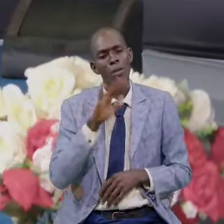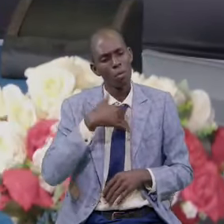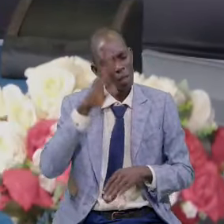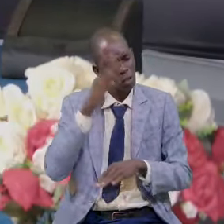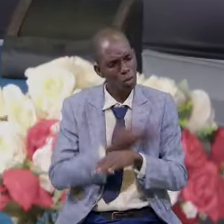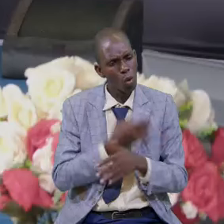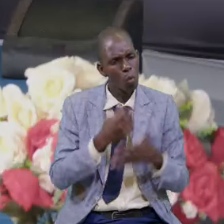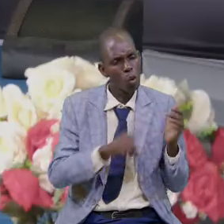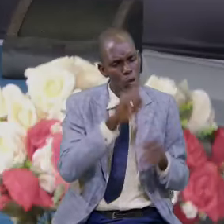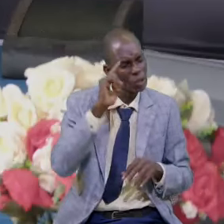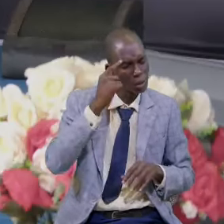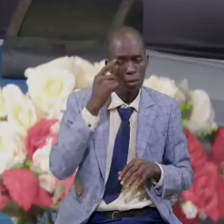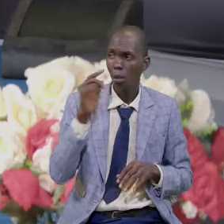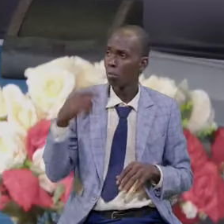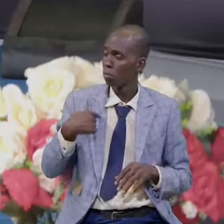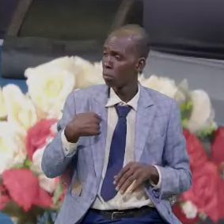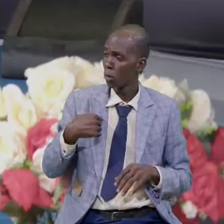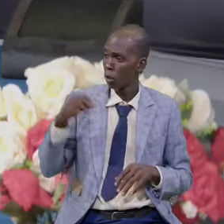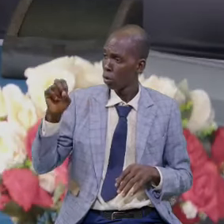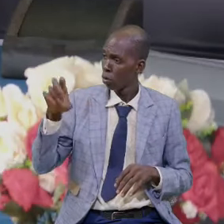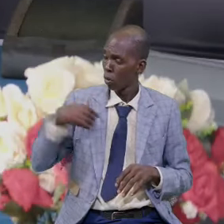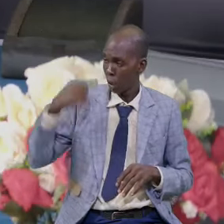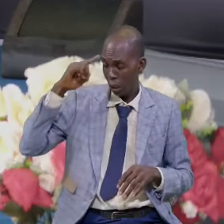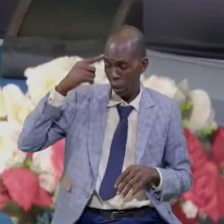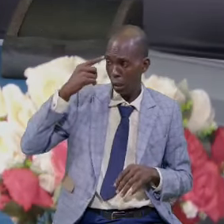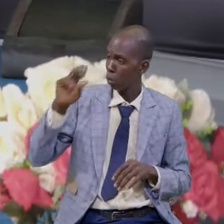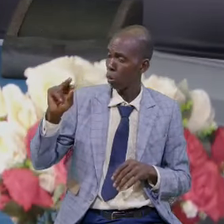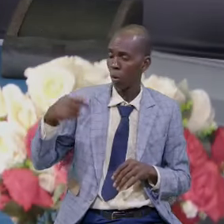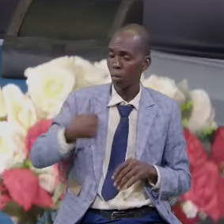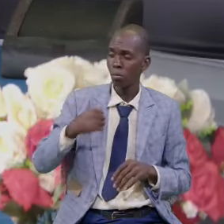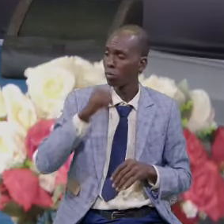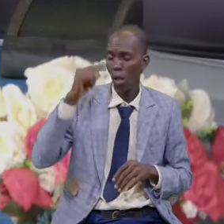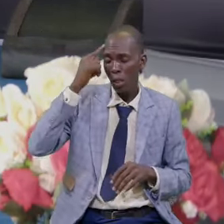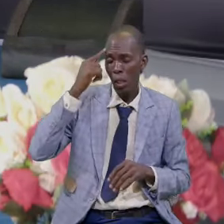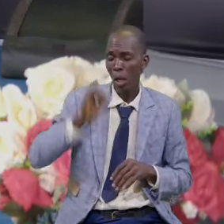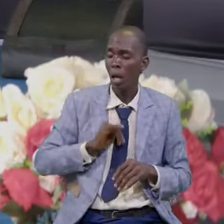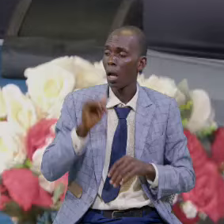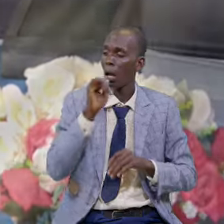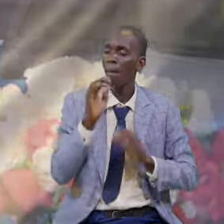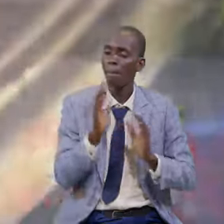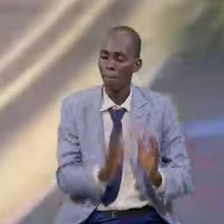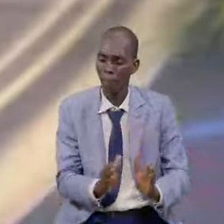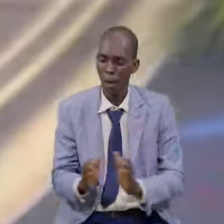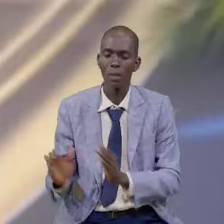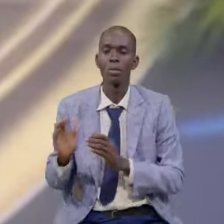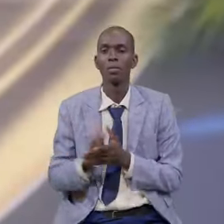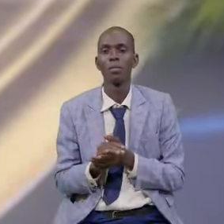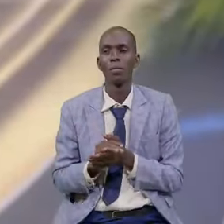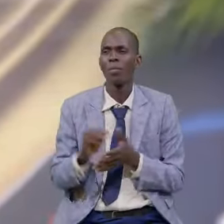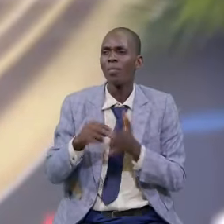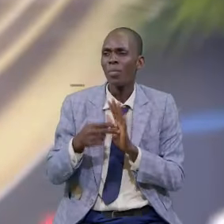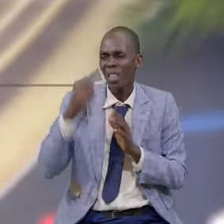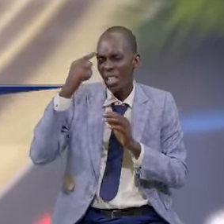planning. You must go beyond thinking to planning. You will plan your life. Whatever you don't